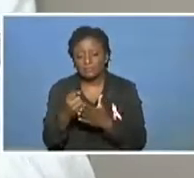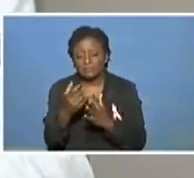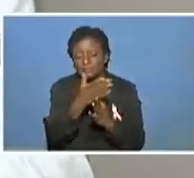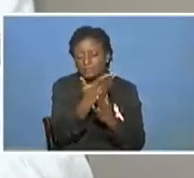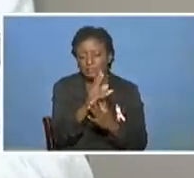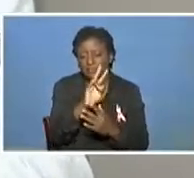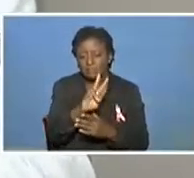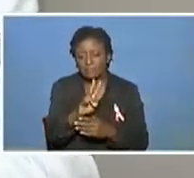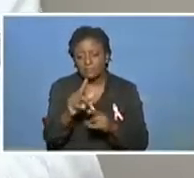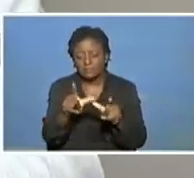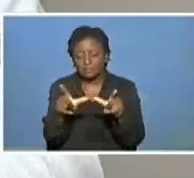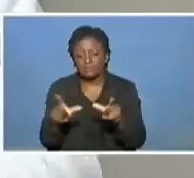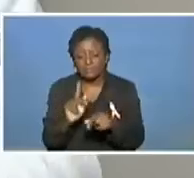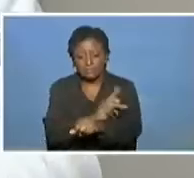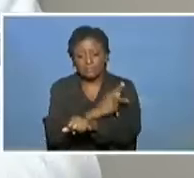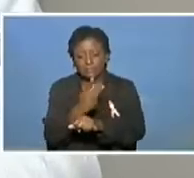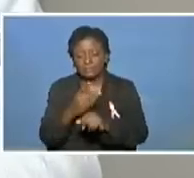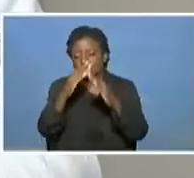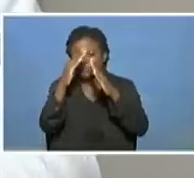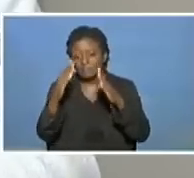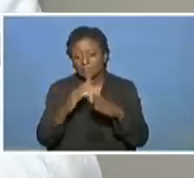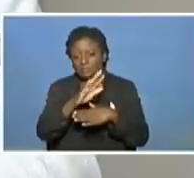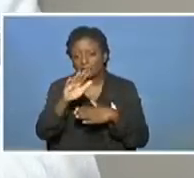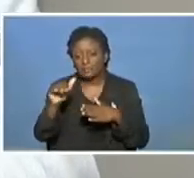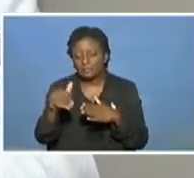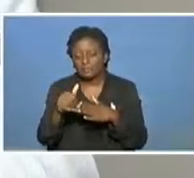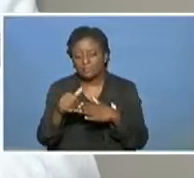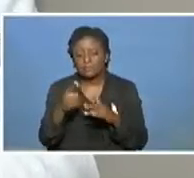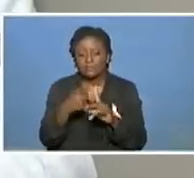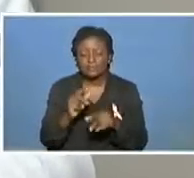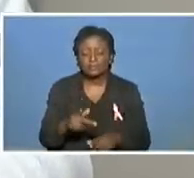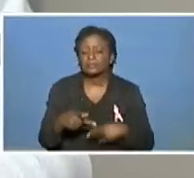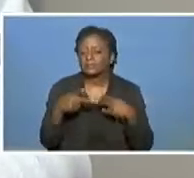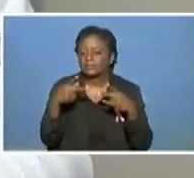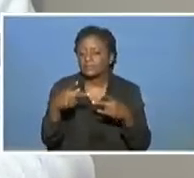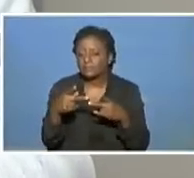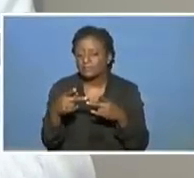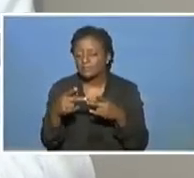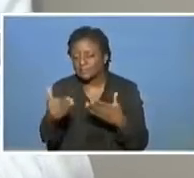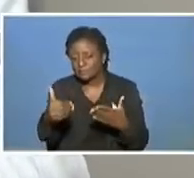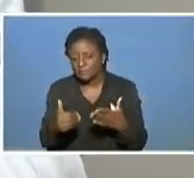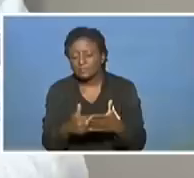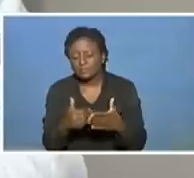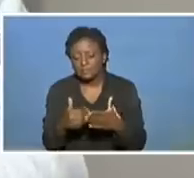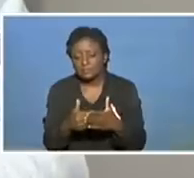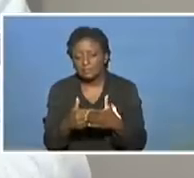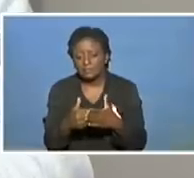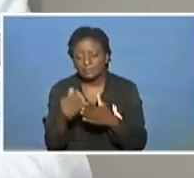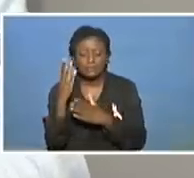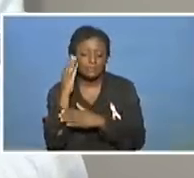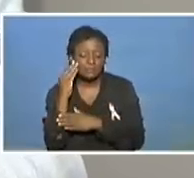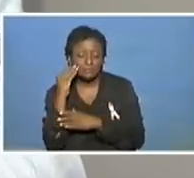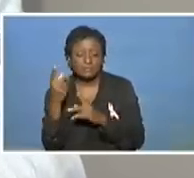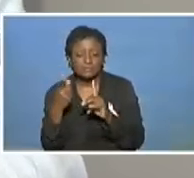local powerhouses. They all in an effort to provide innovative experiences to